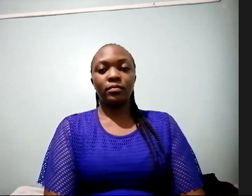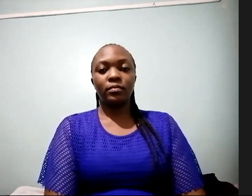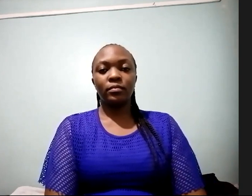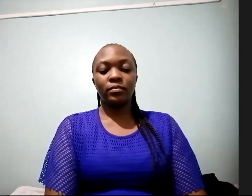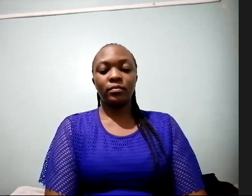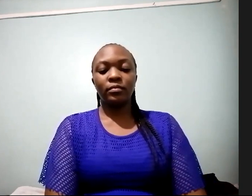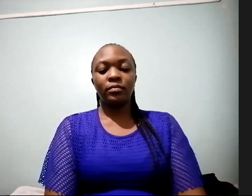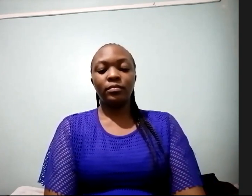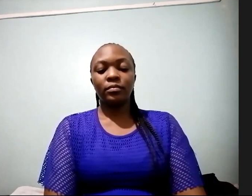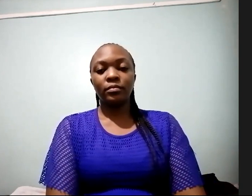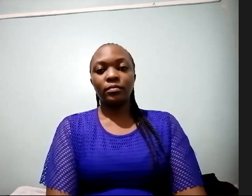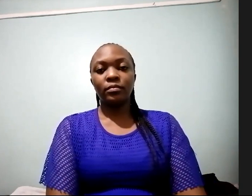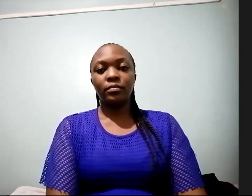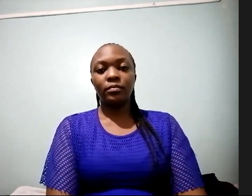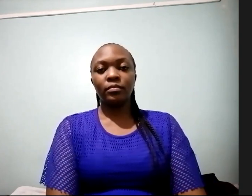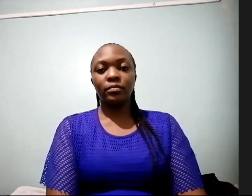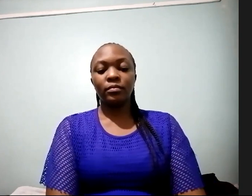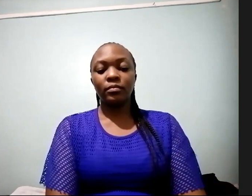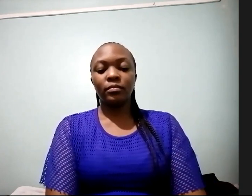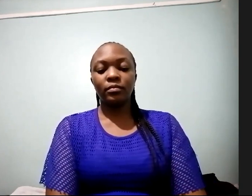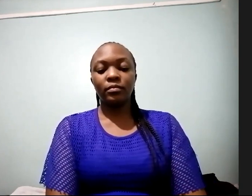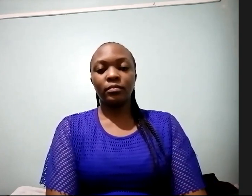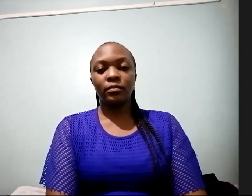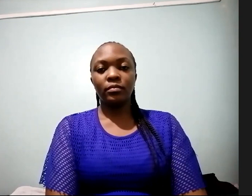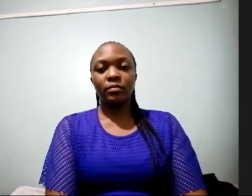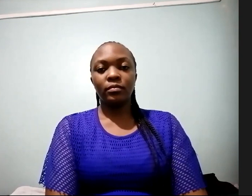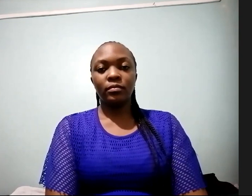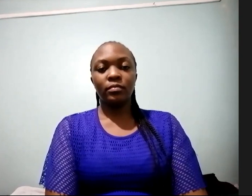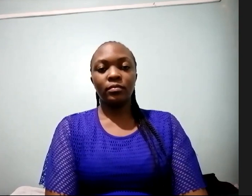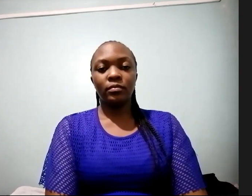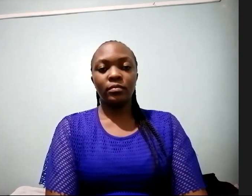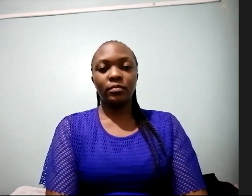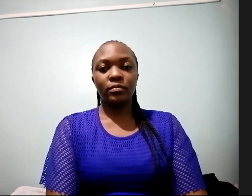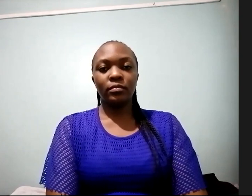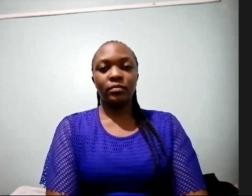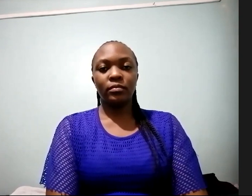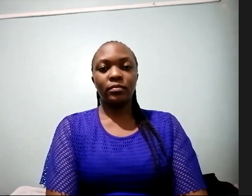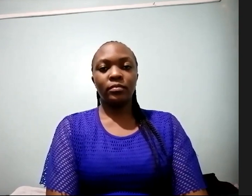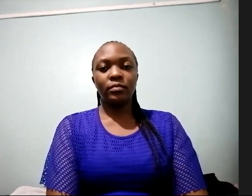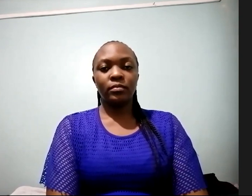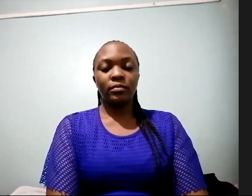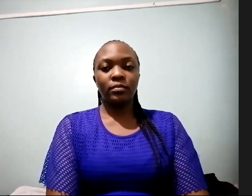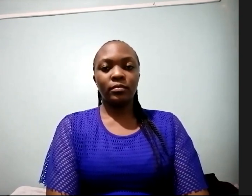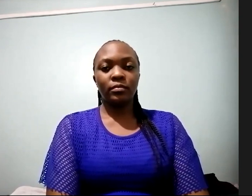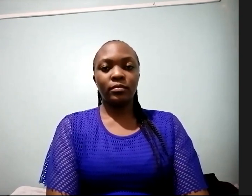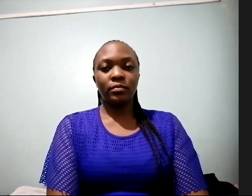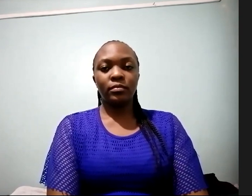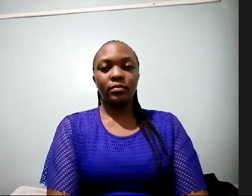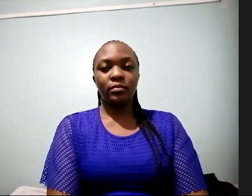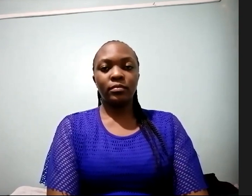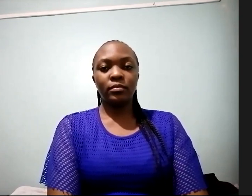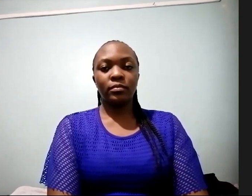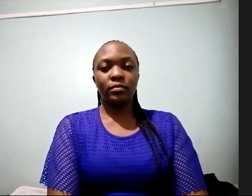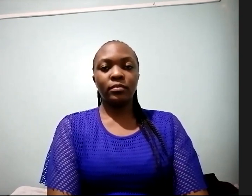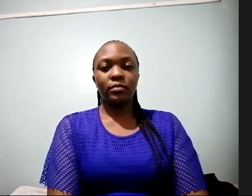Hello. Hello, George, we can hear you. We can hear you. What is this now? Joseph,